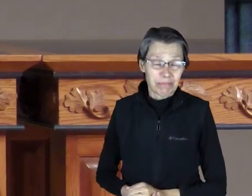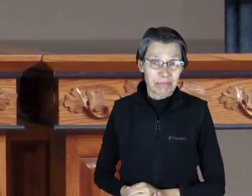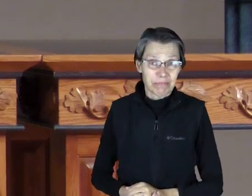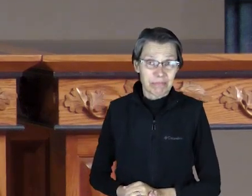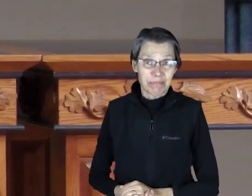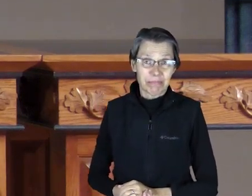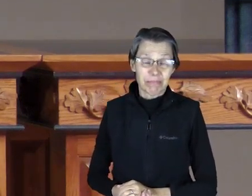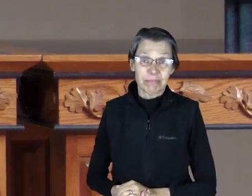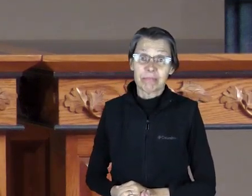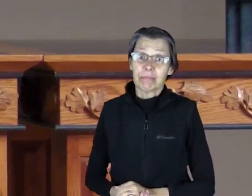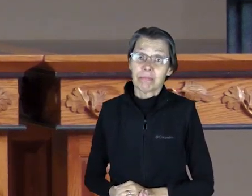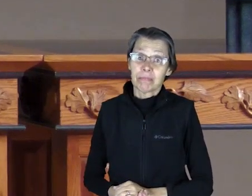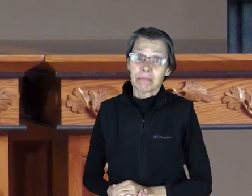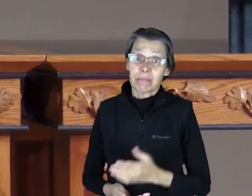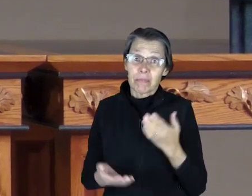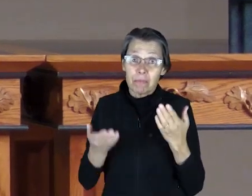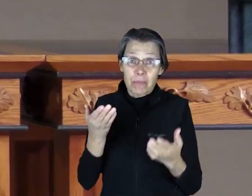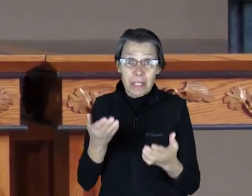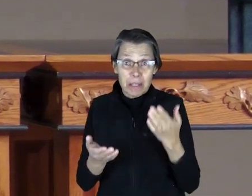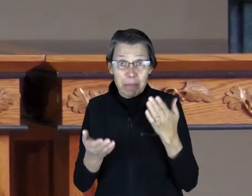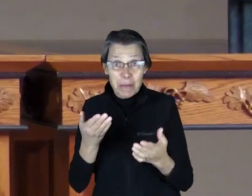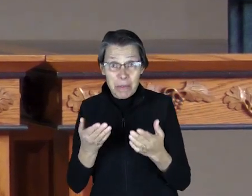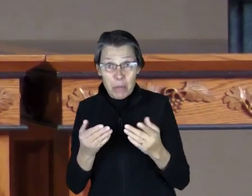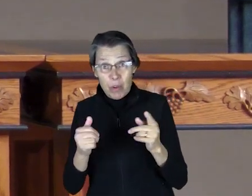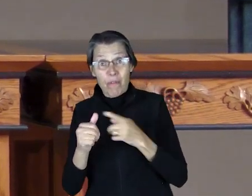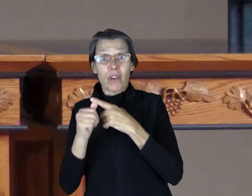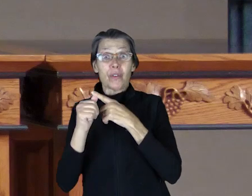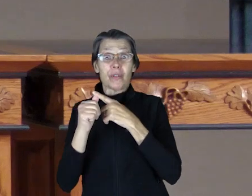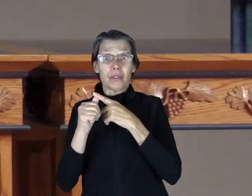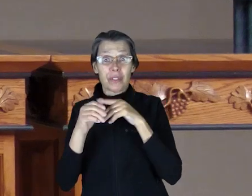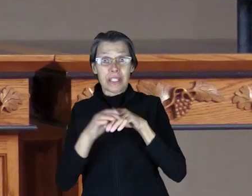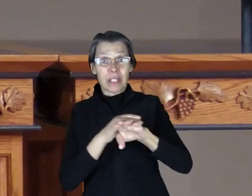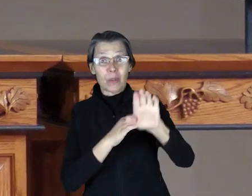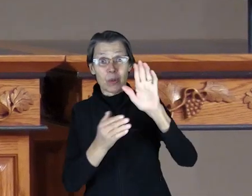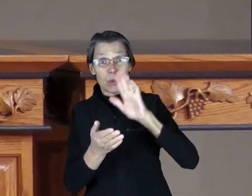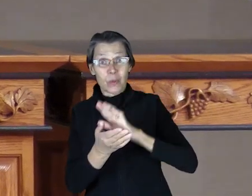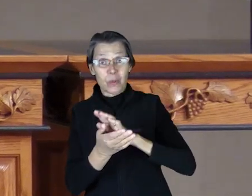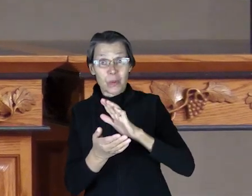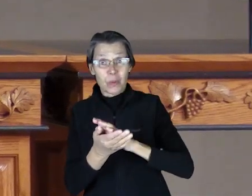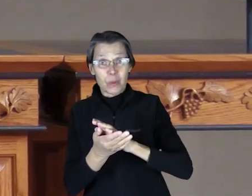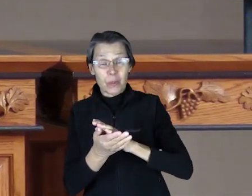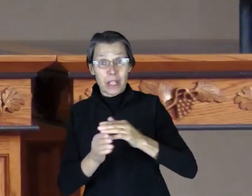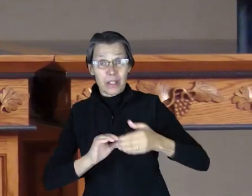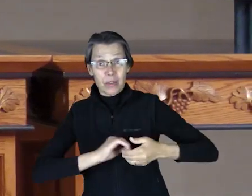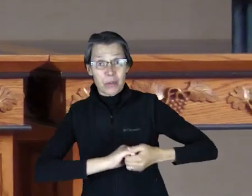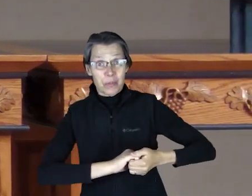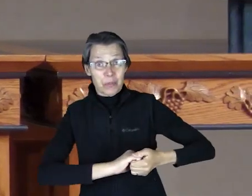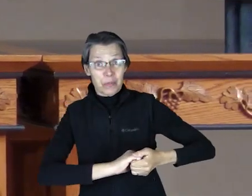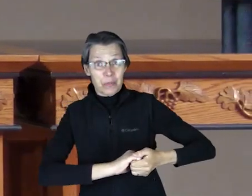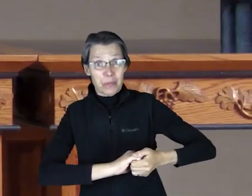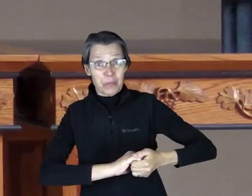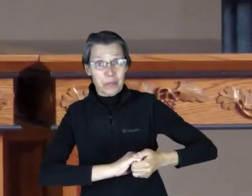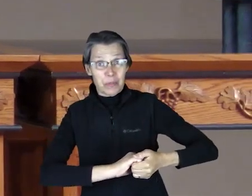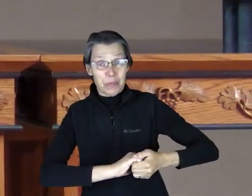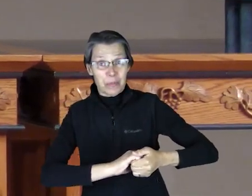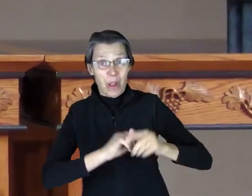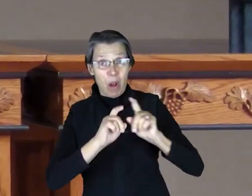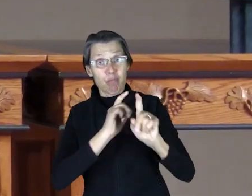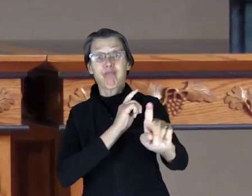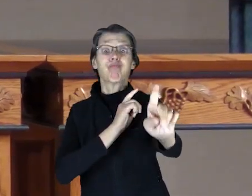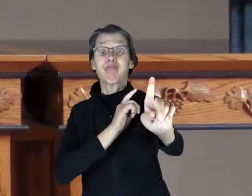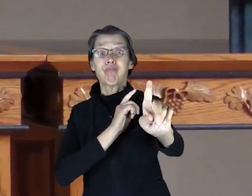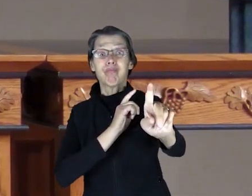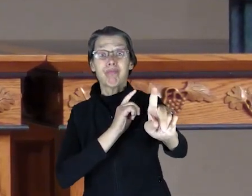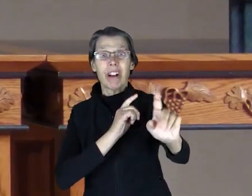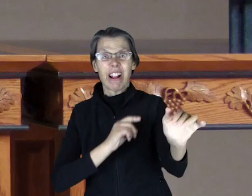Maybe the hardest part is letting them go when they go to school for the first time. And as they walk into that kindergarten room, it's as if you don't exist